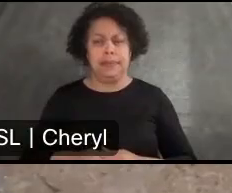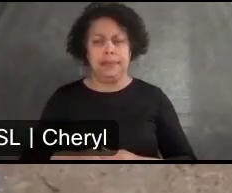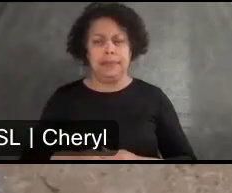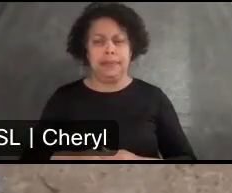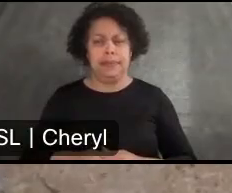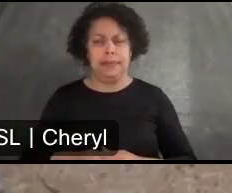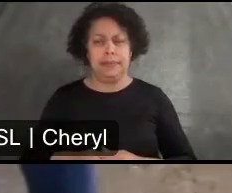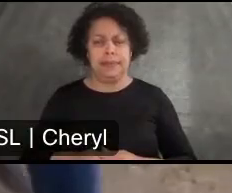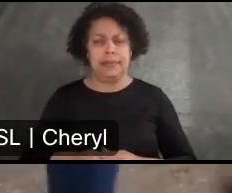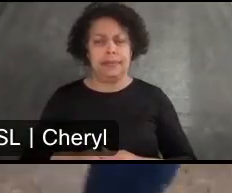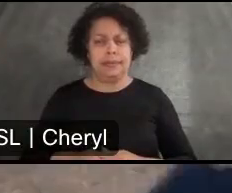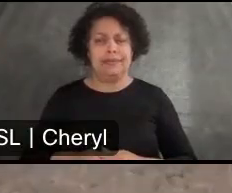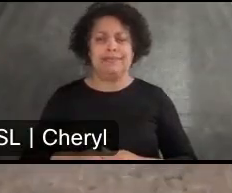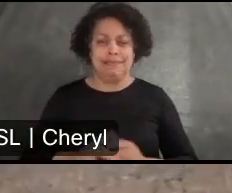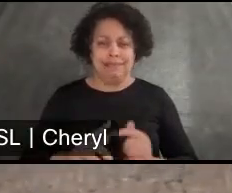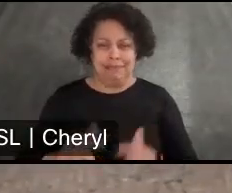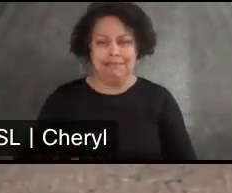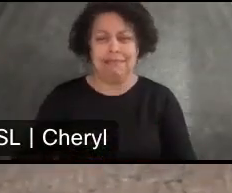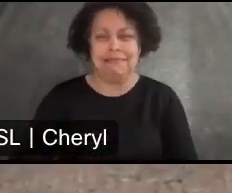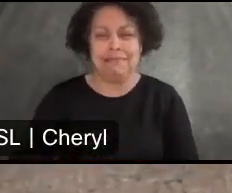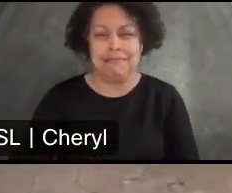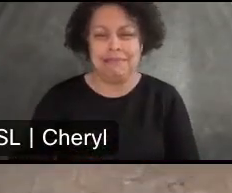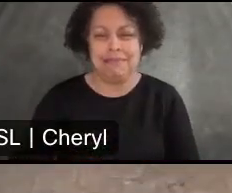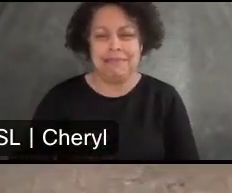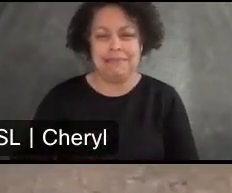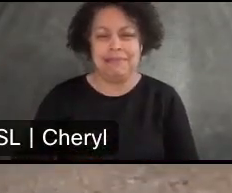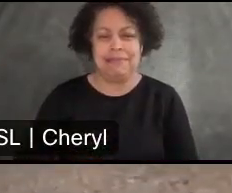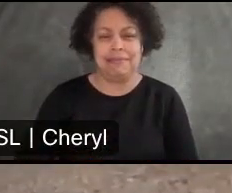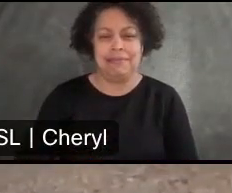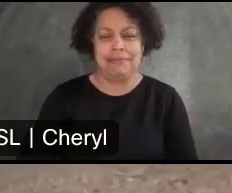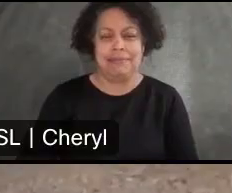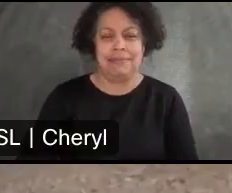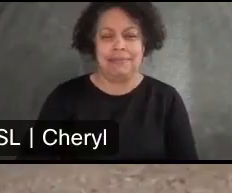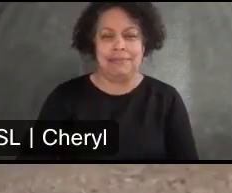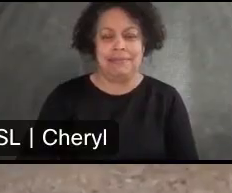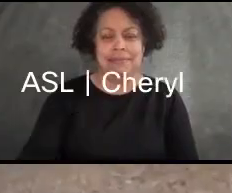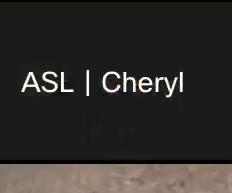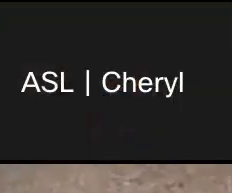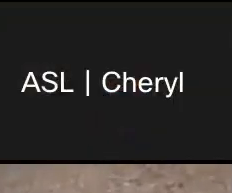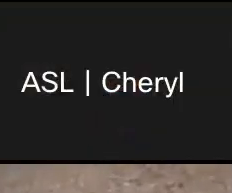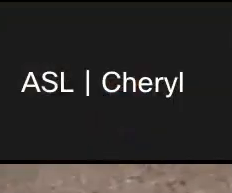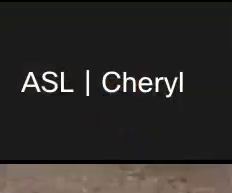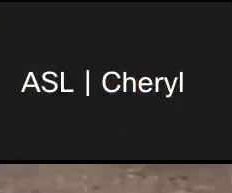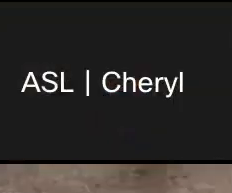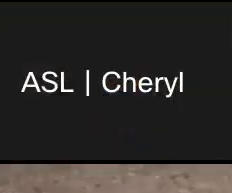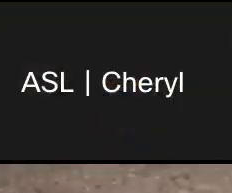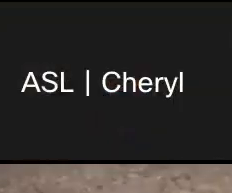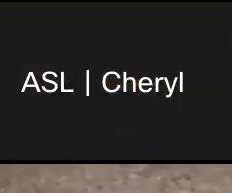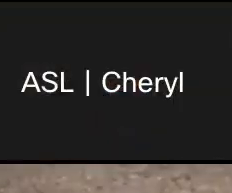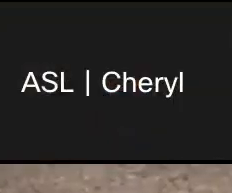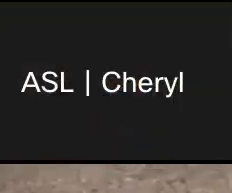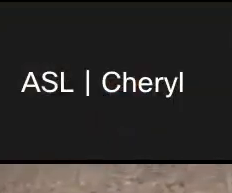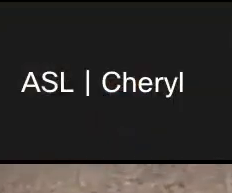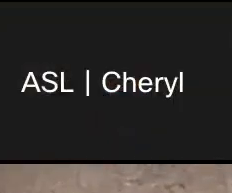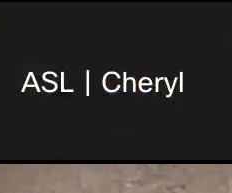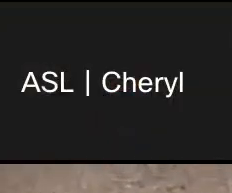Pod mapping reminds us that we aren't alone. What started as a single circle has become a network of community support.